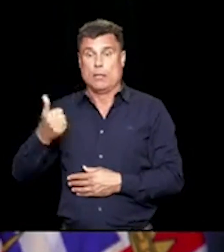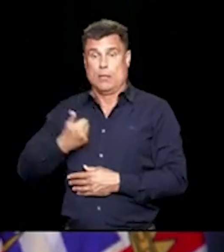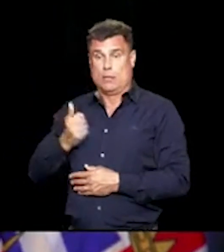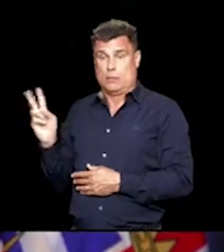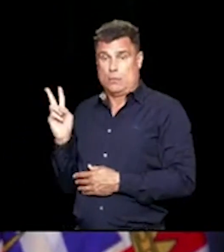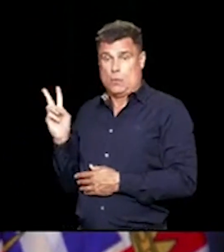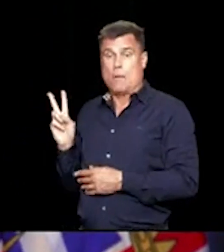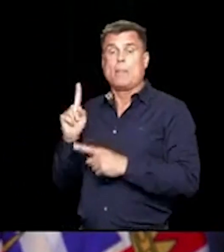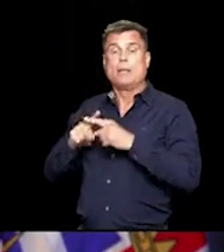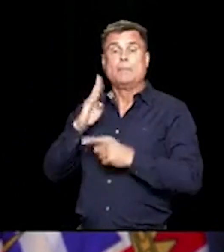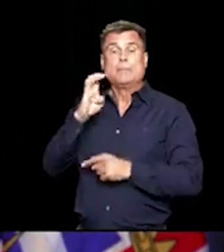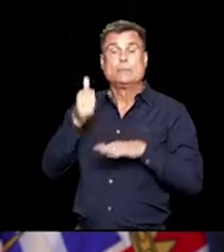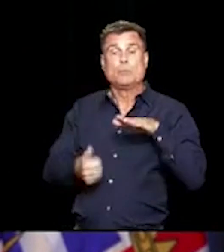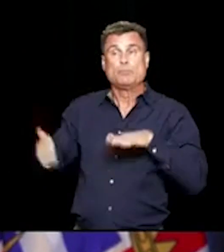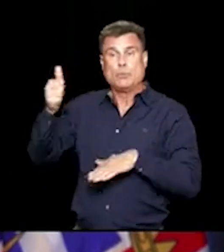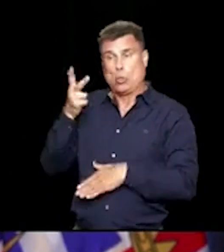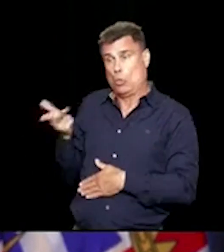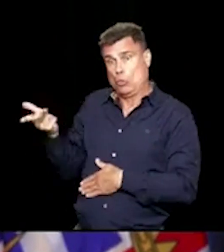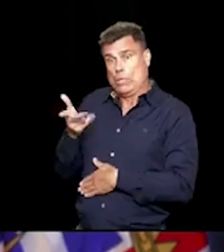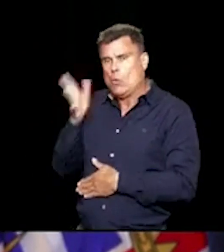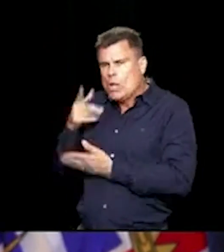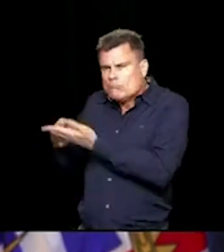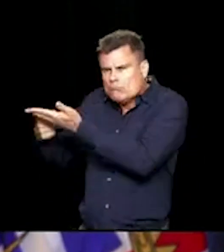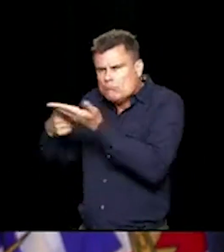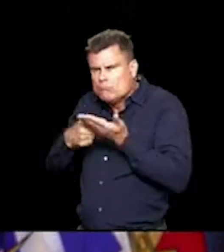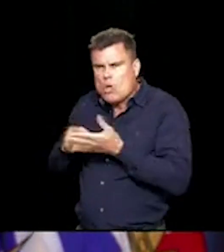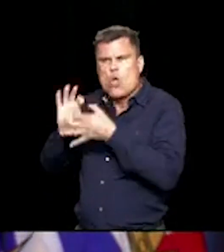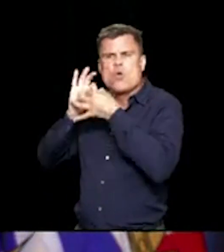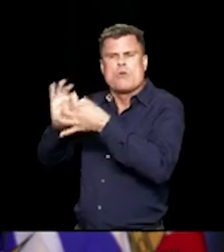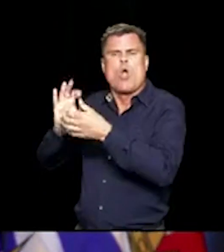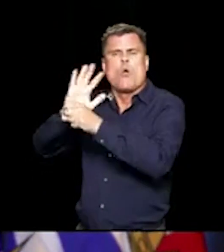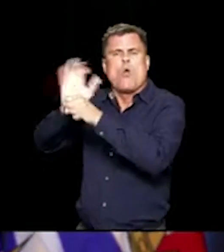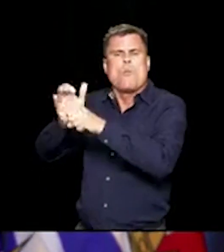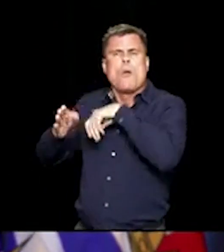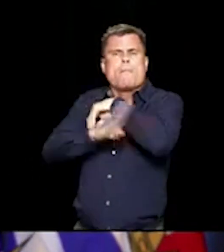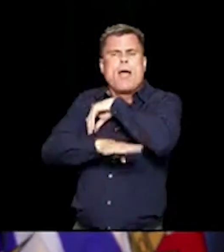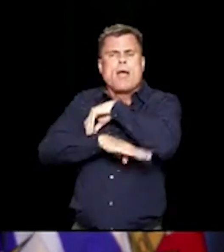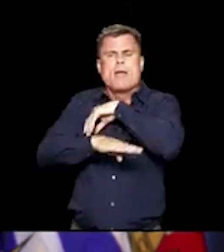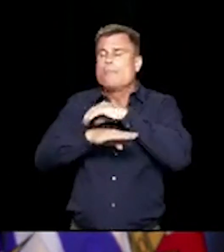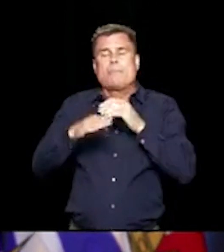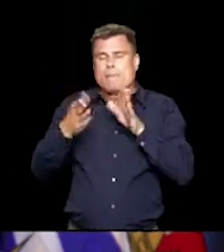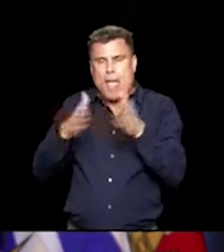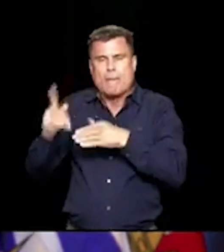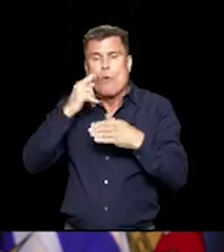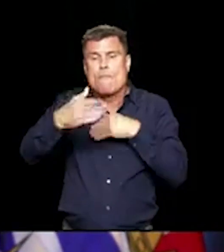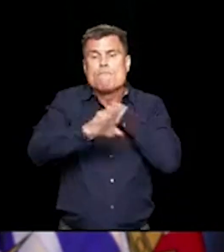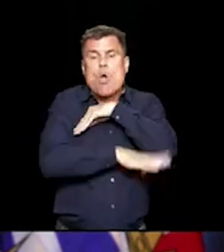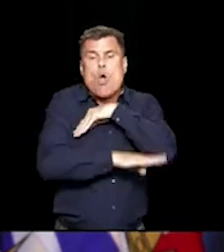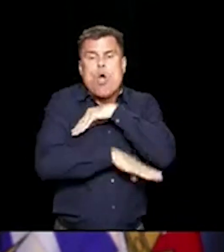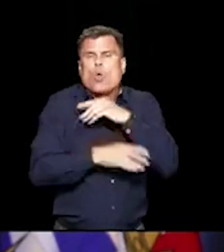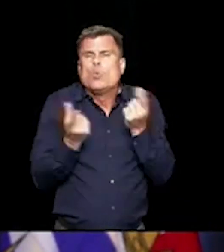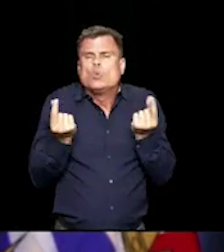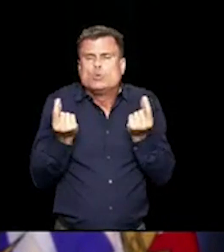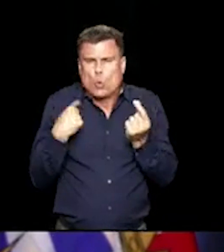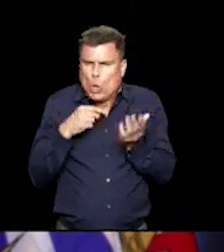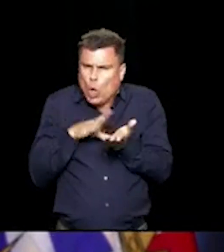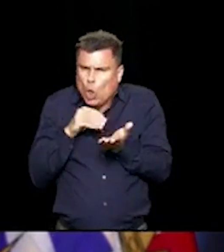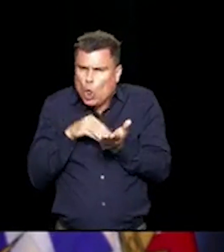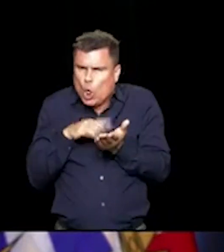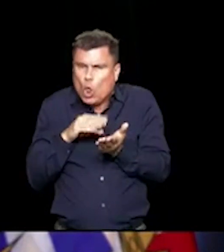the fall that hopefully learn some of those lessons from what we saw in March and April and May. And